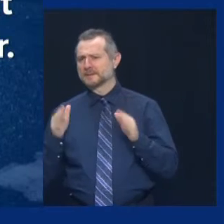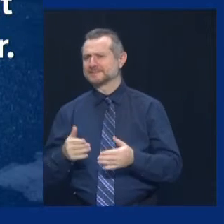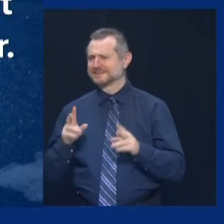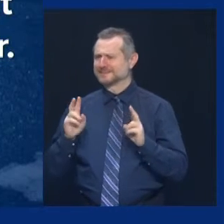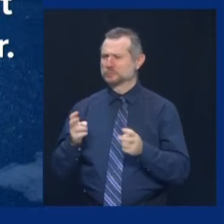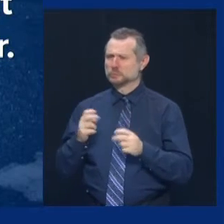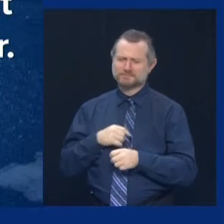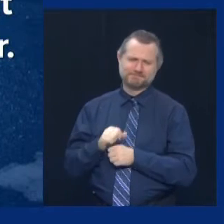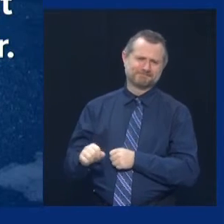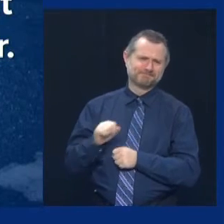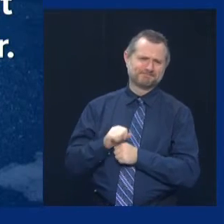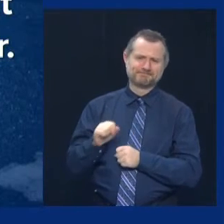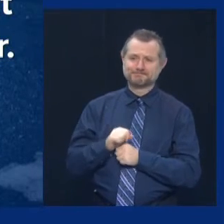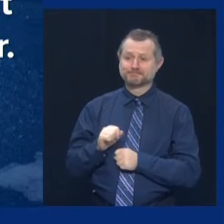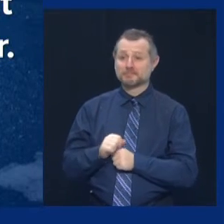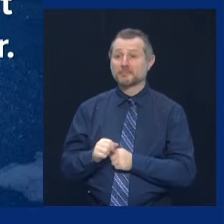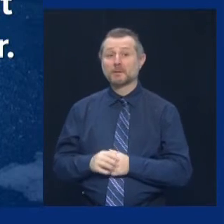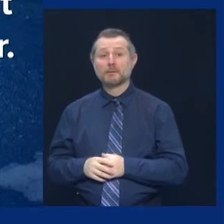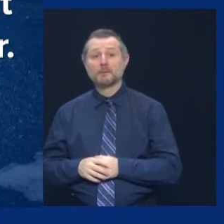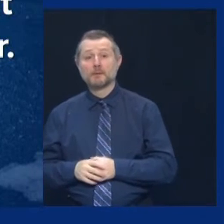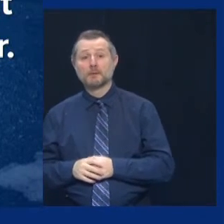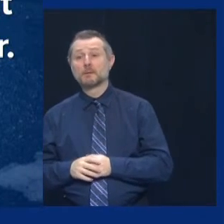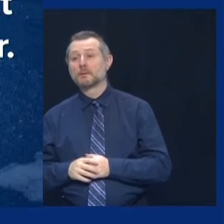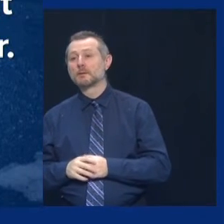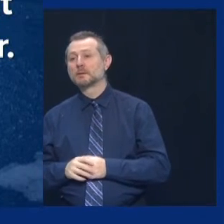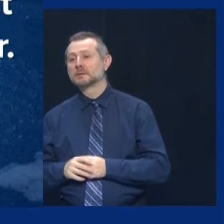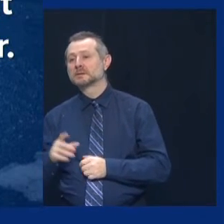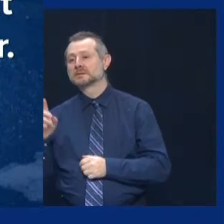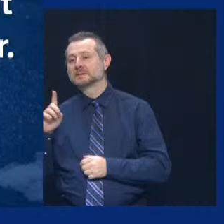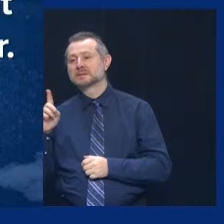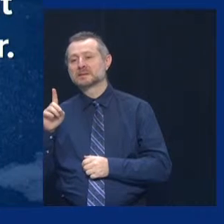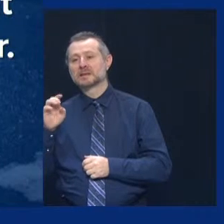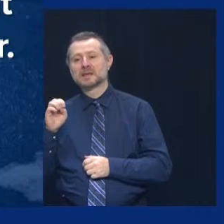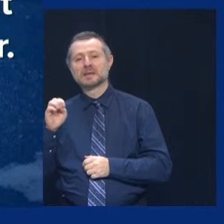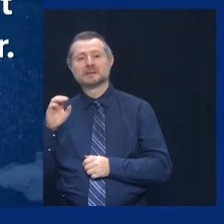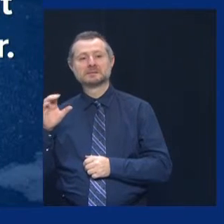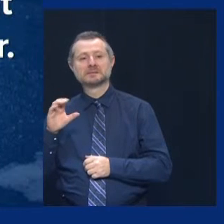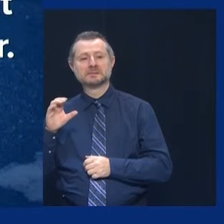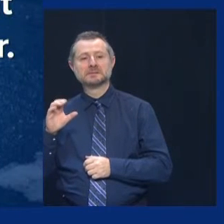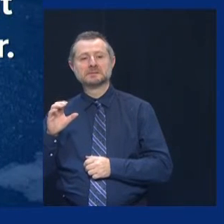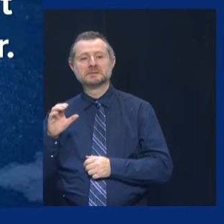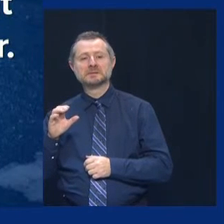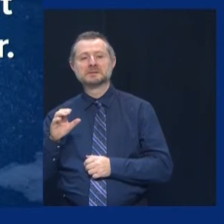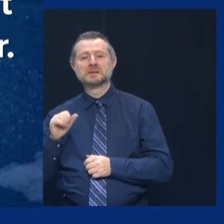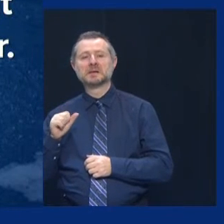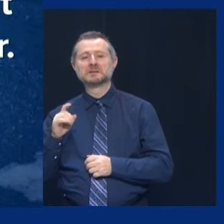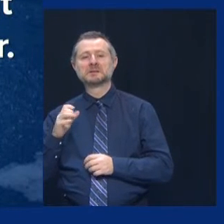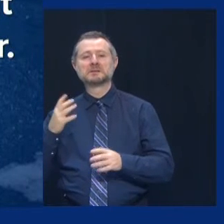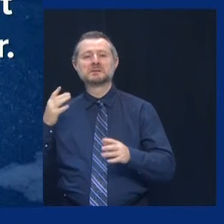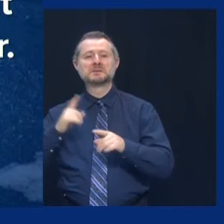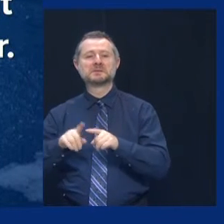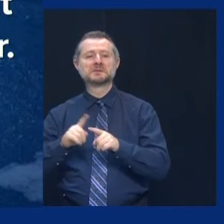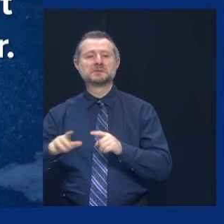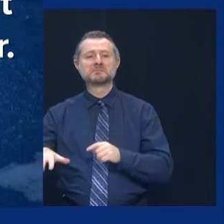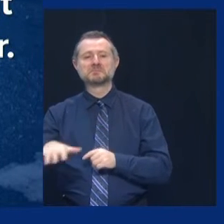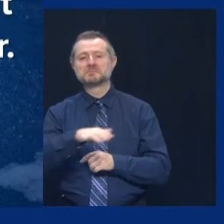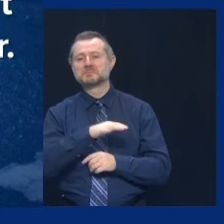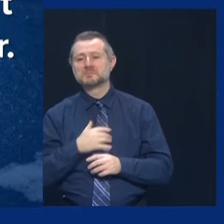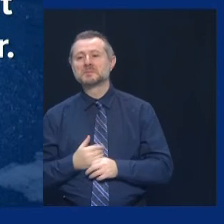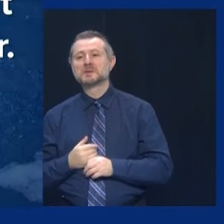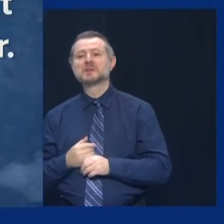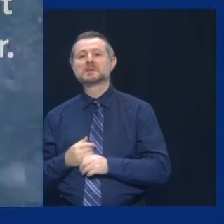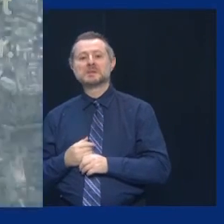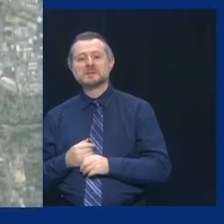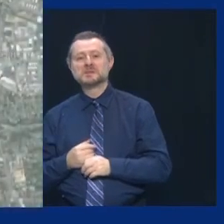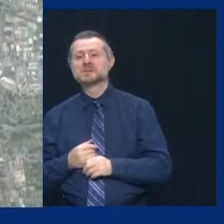And my DEC and Basil Sagos and the whole team here. There was